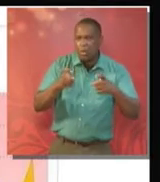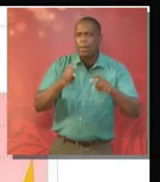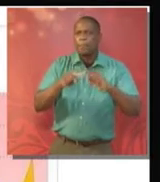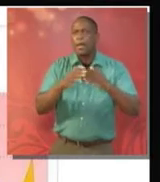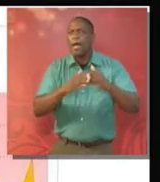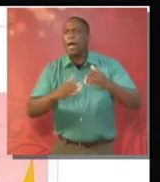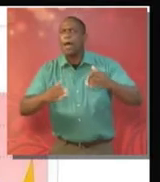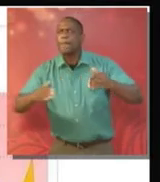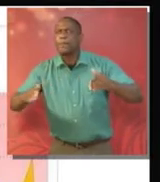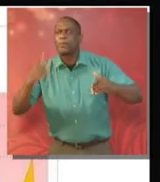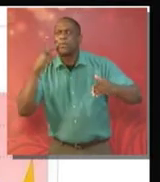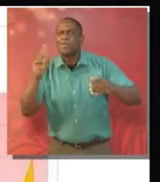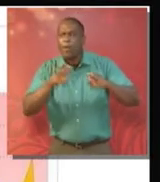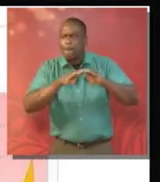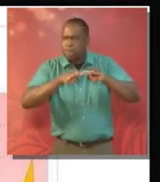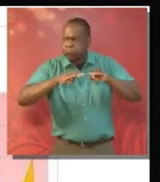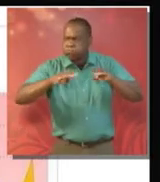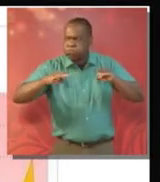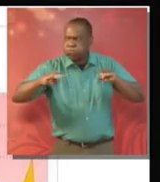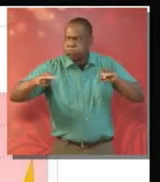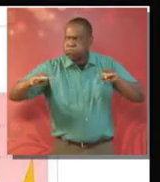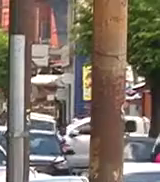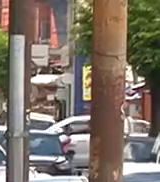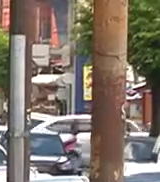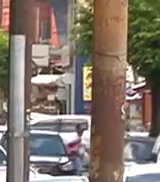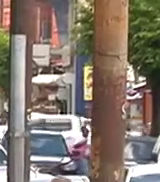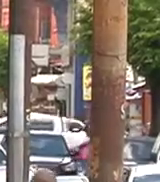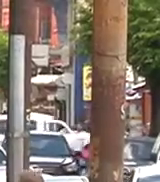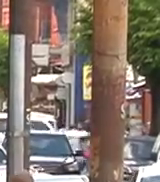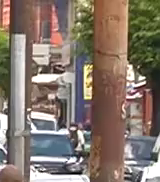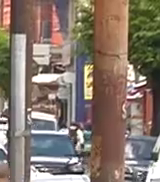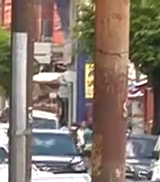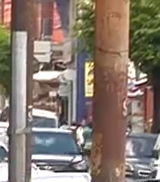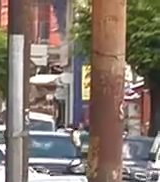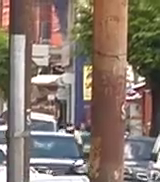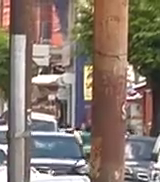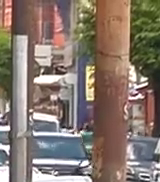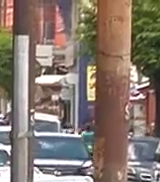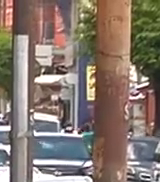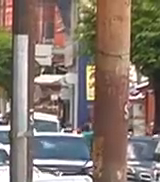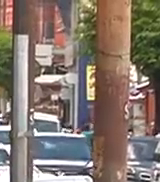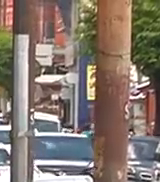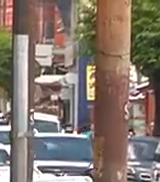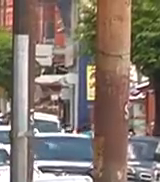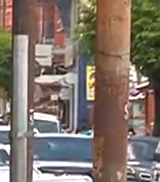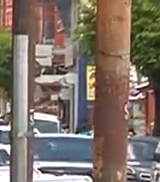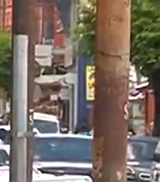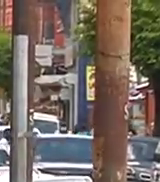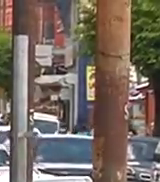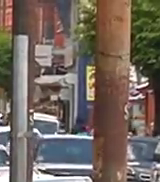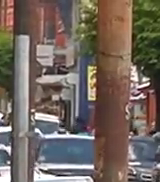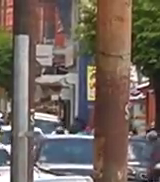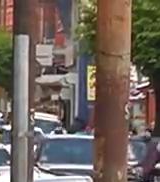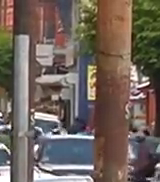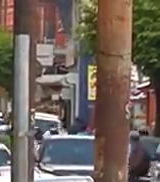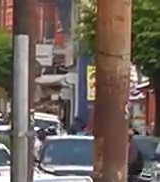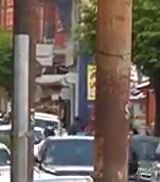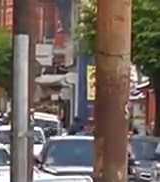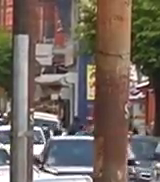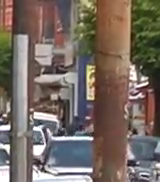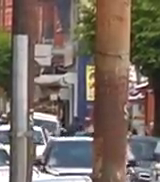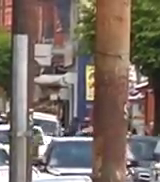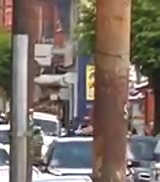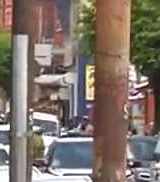a flat line basically going all the way down on the bottom. The Chief Medical Officer was also pleased that cases of gastroenteritis have